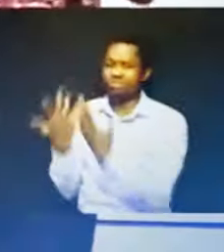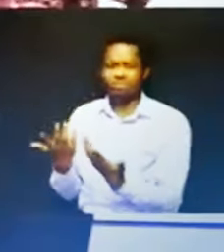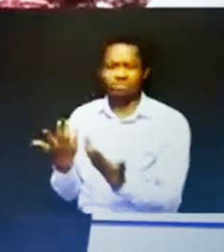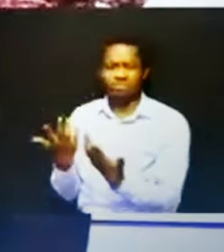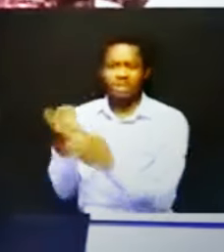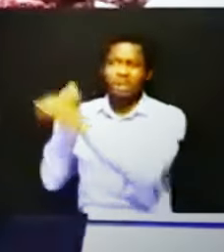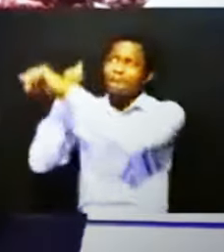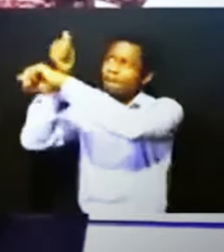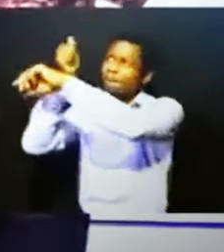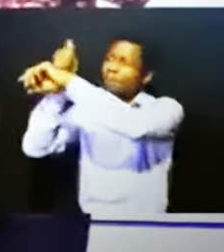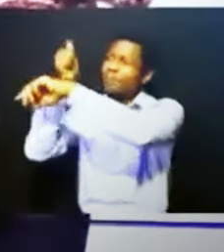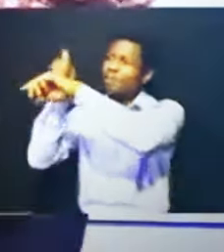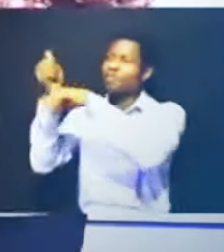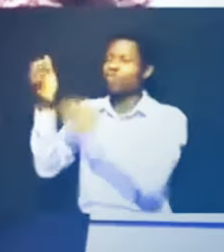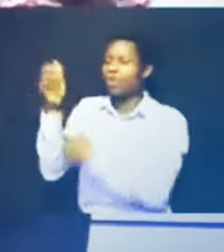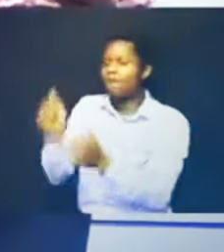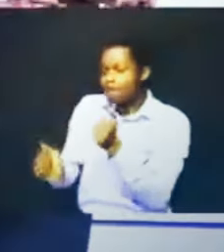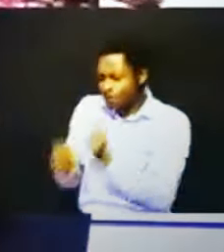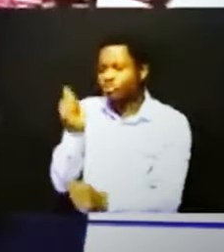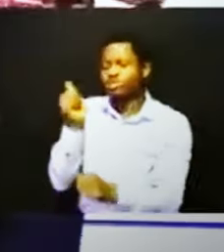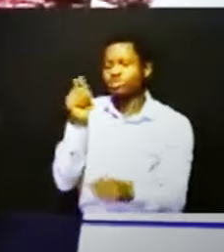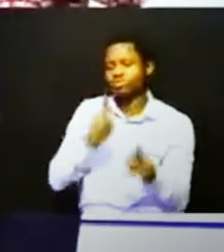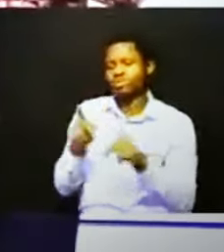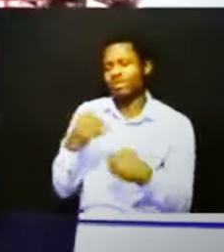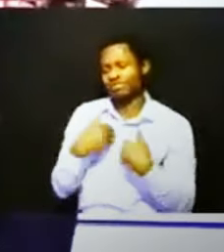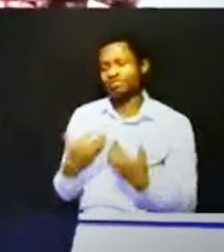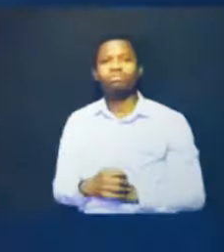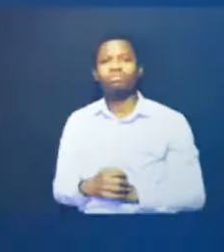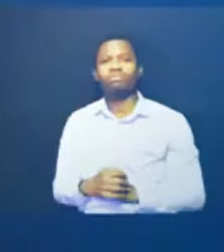offender. When we